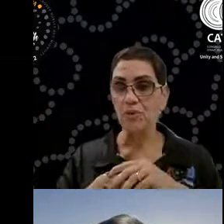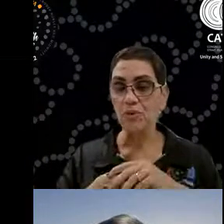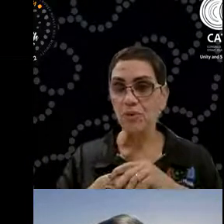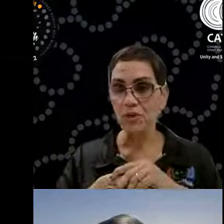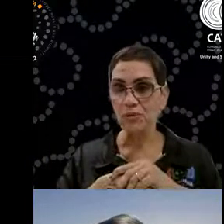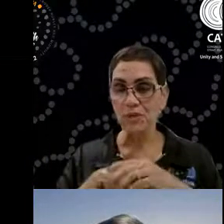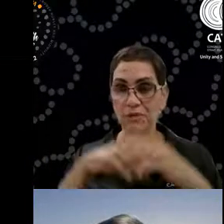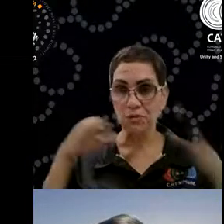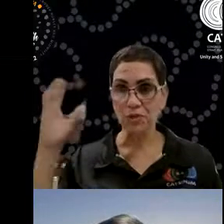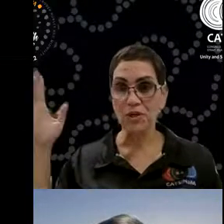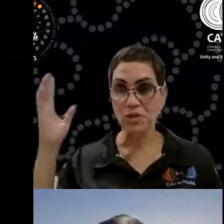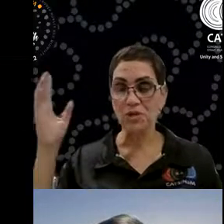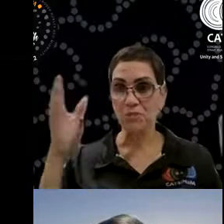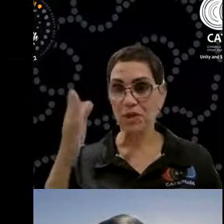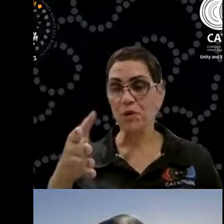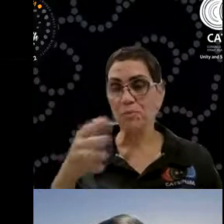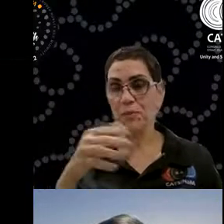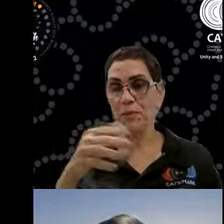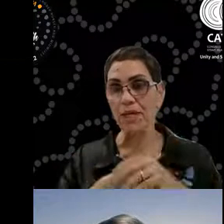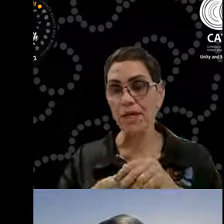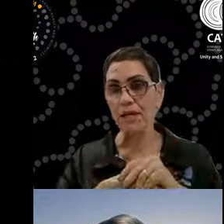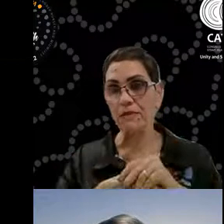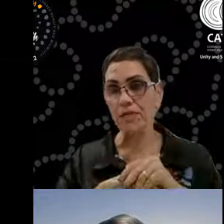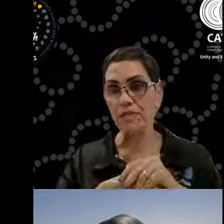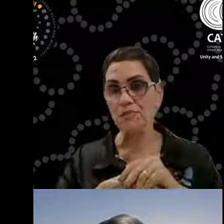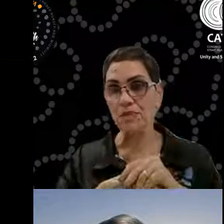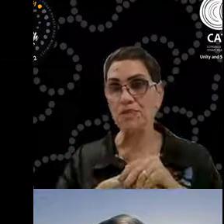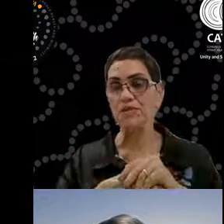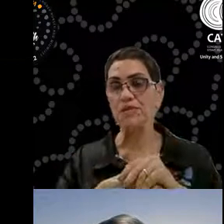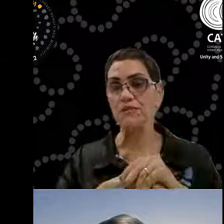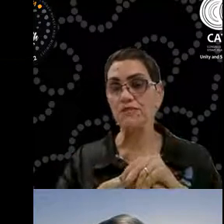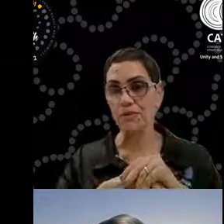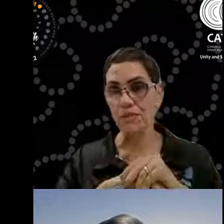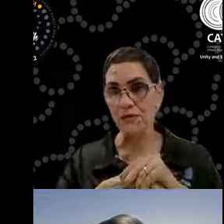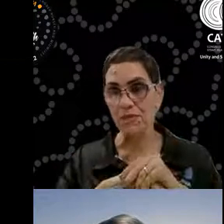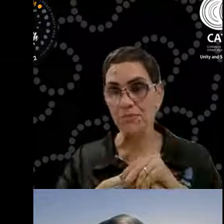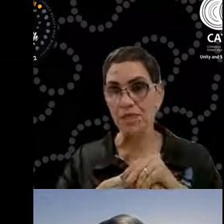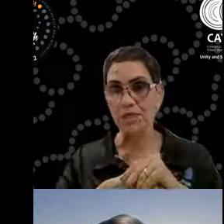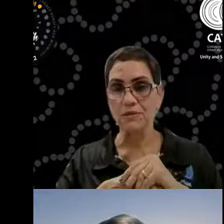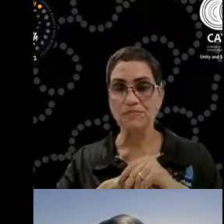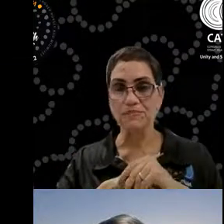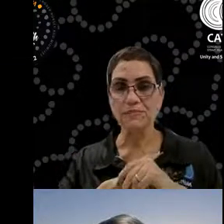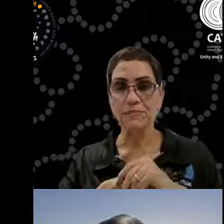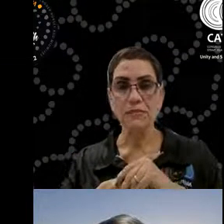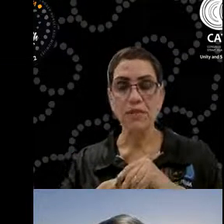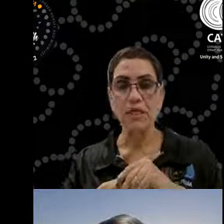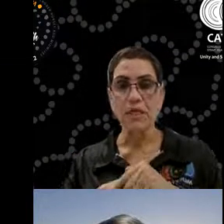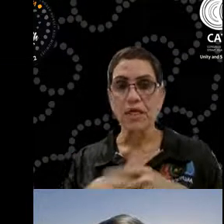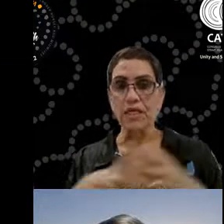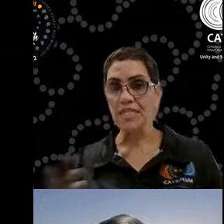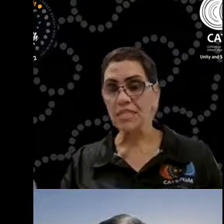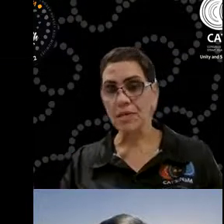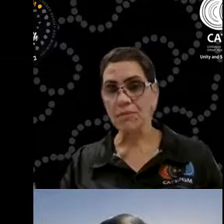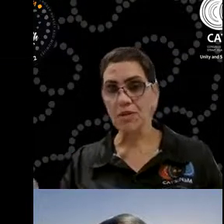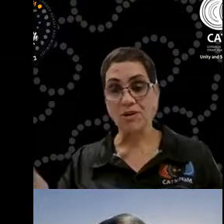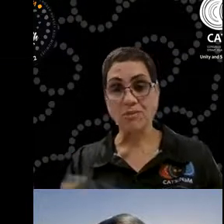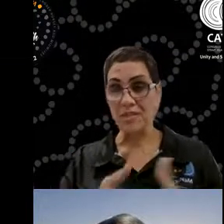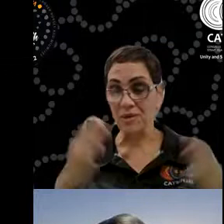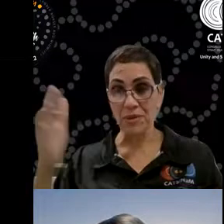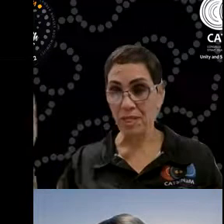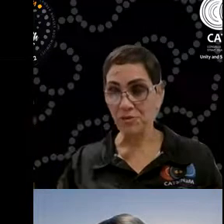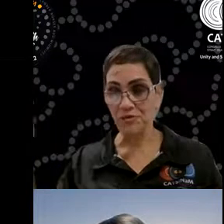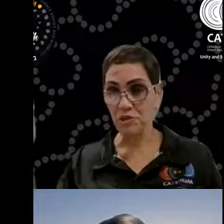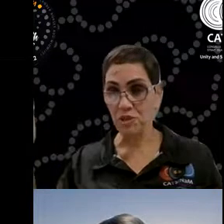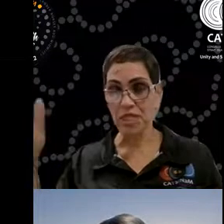completely get rid of them all, or you'll be rudely shocked about what Mullumalangari is, because it's very different in that respect. And these are